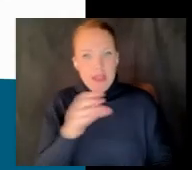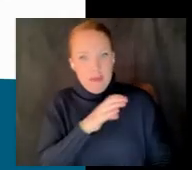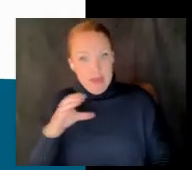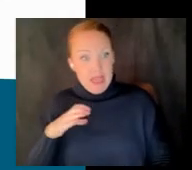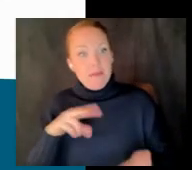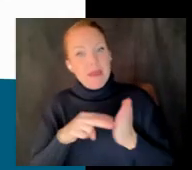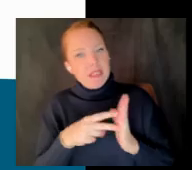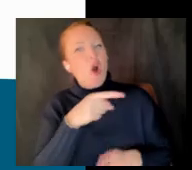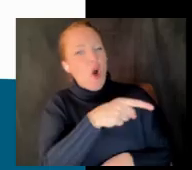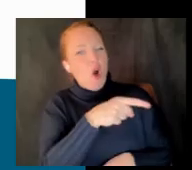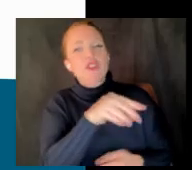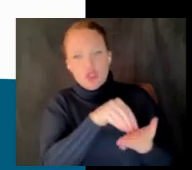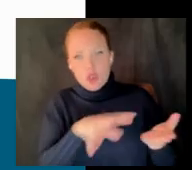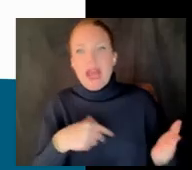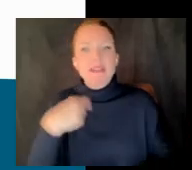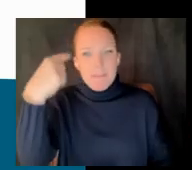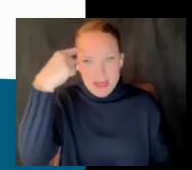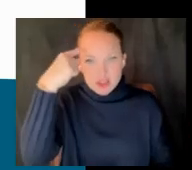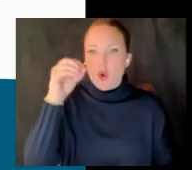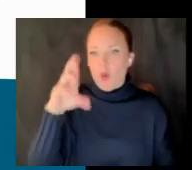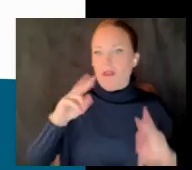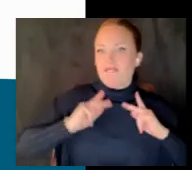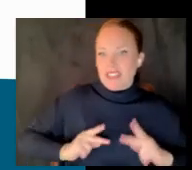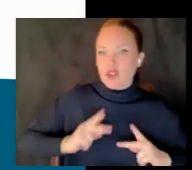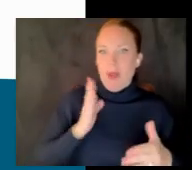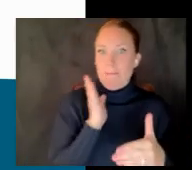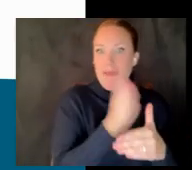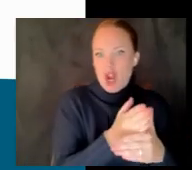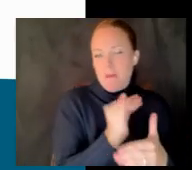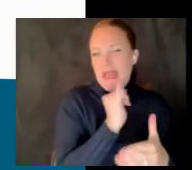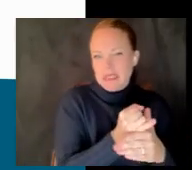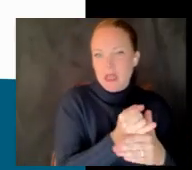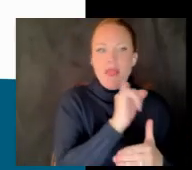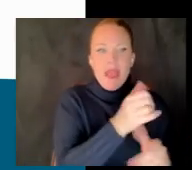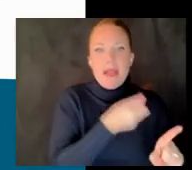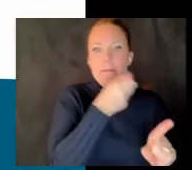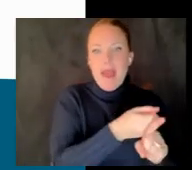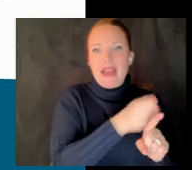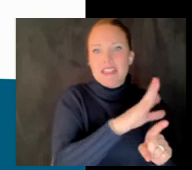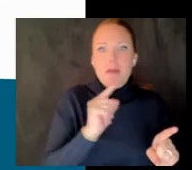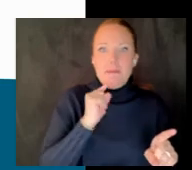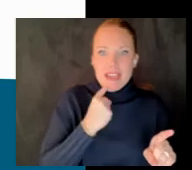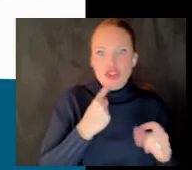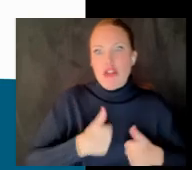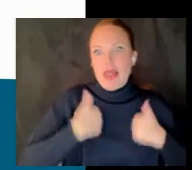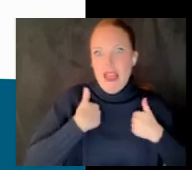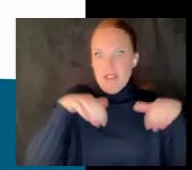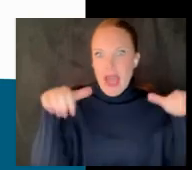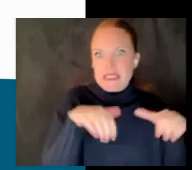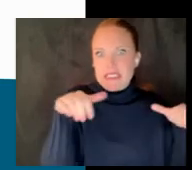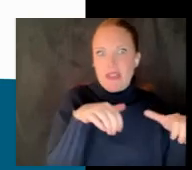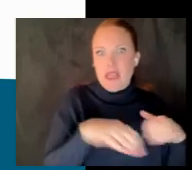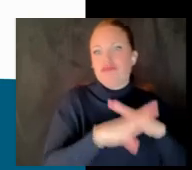that the student has a mental or physical impairment that impacts a major life activity. It's important to note that students